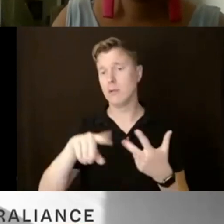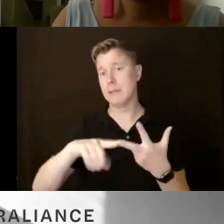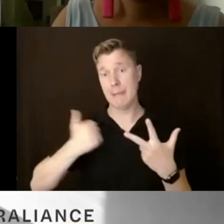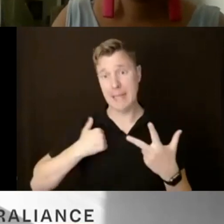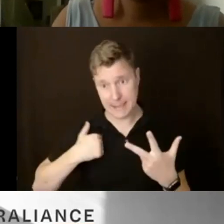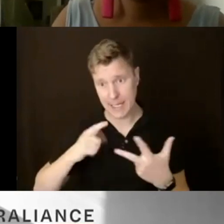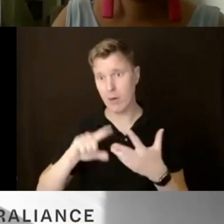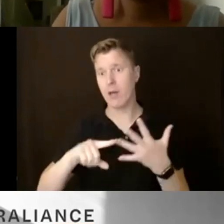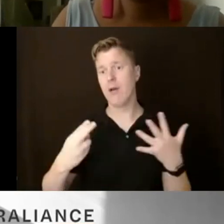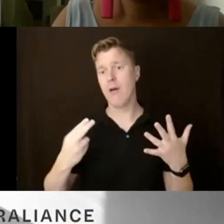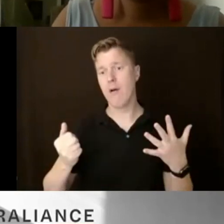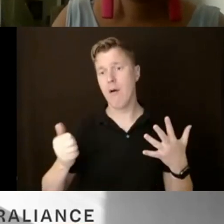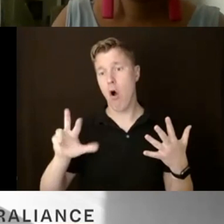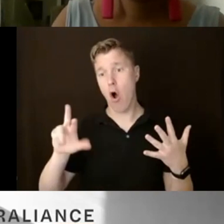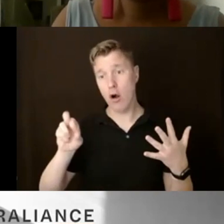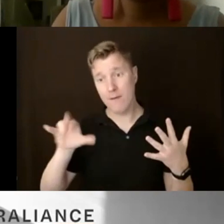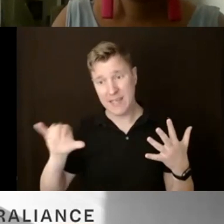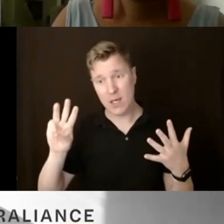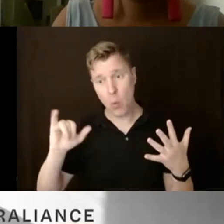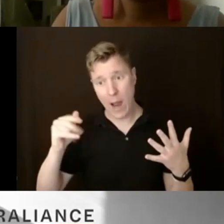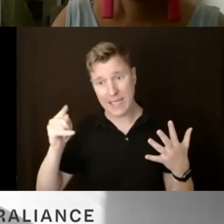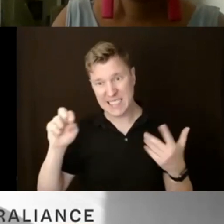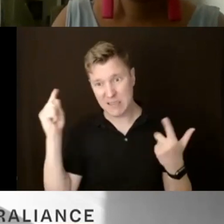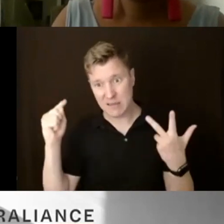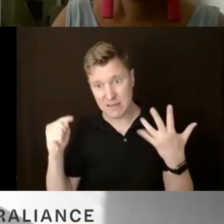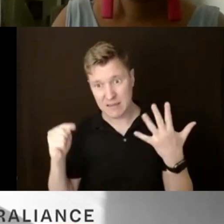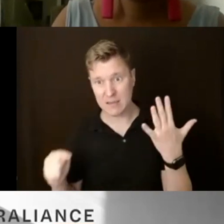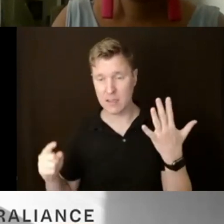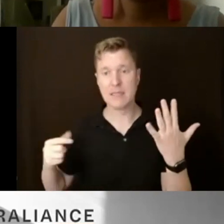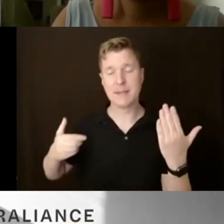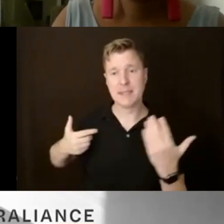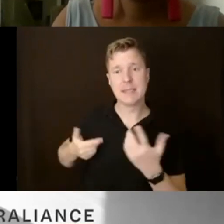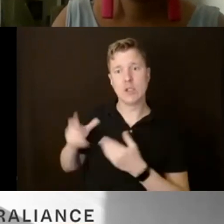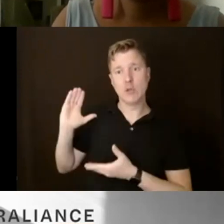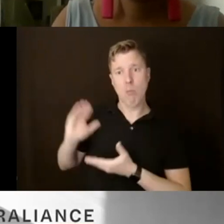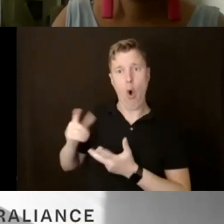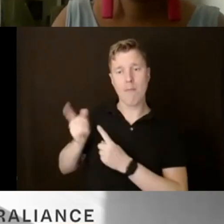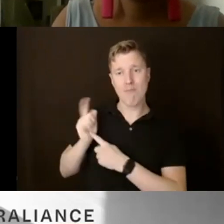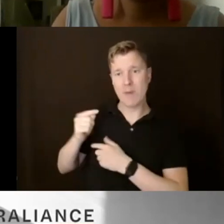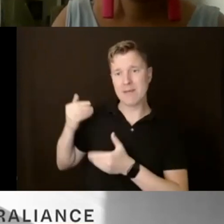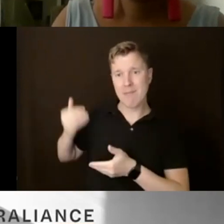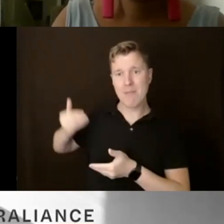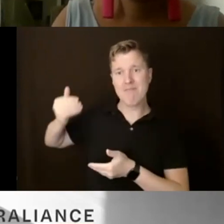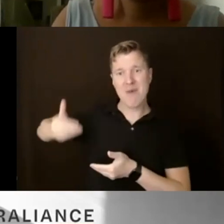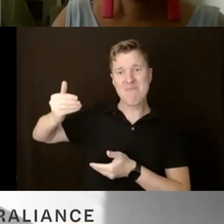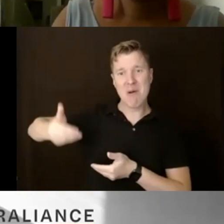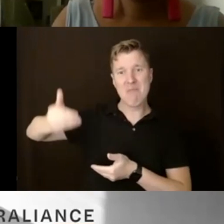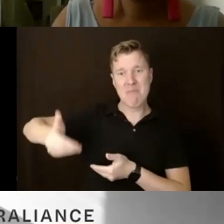know, all of these different things over the years. And it's still the issue that